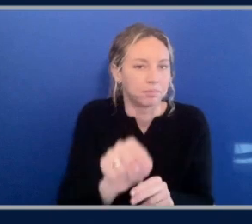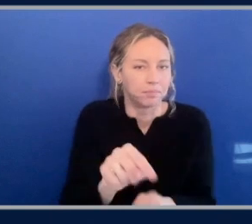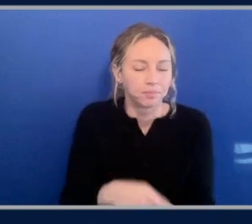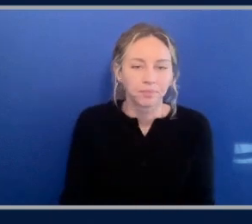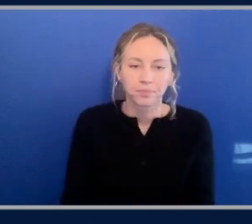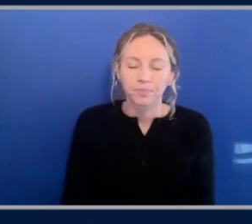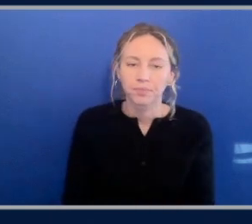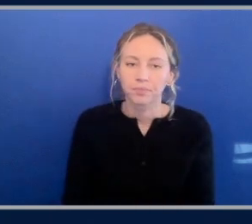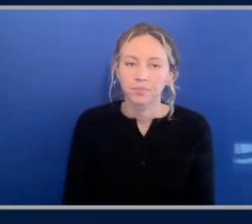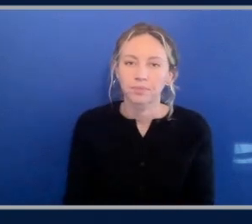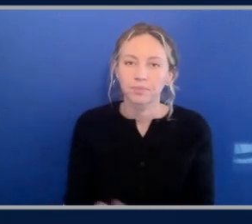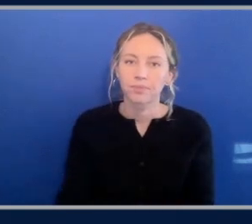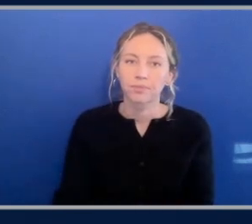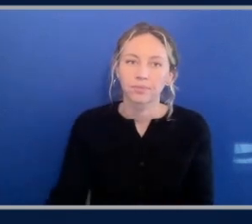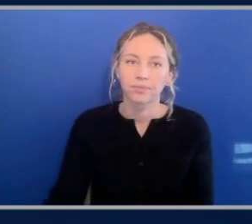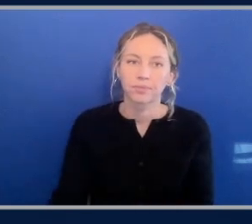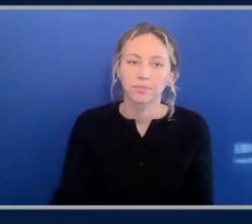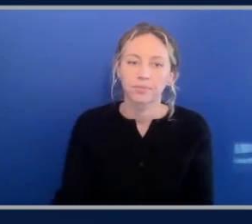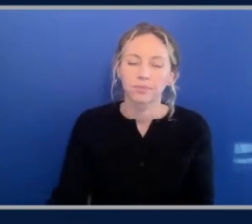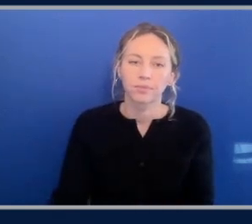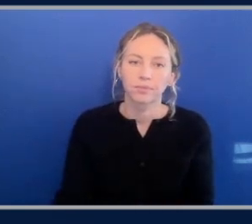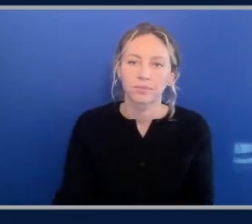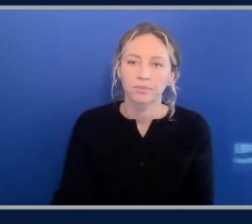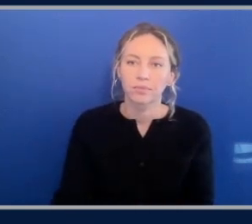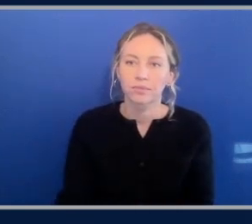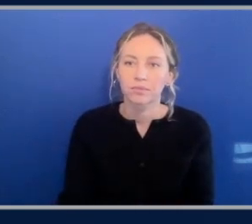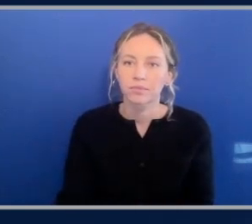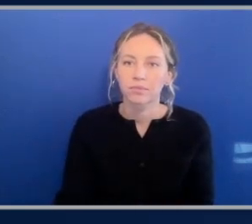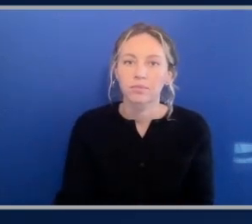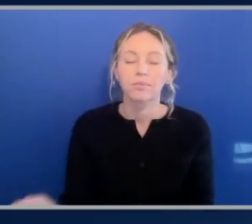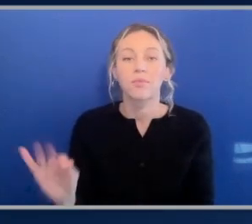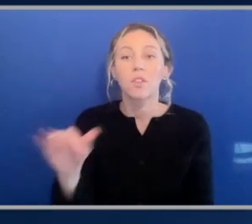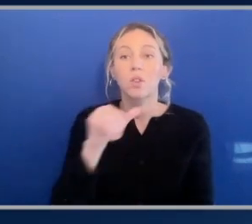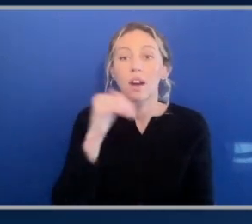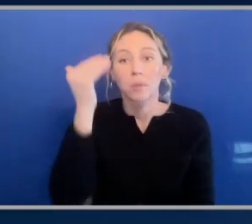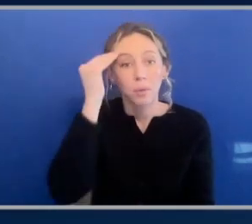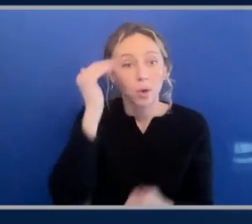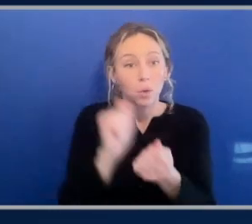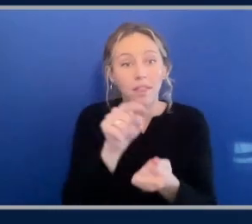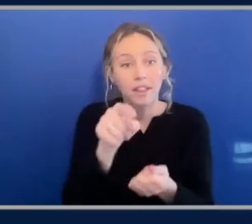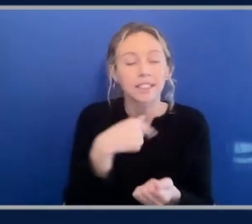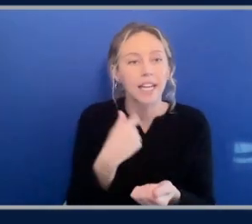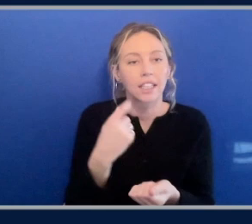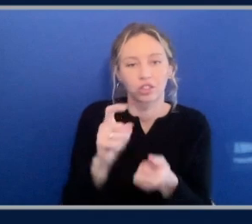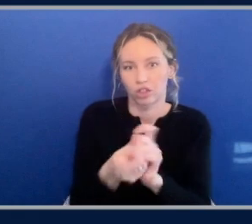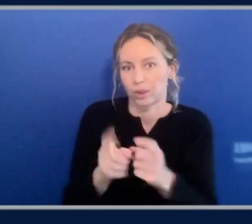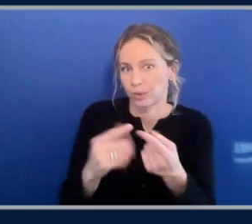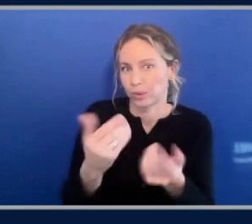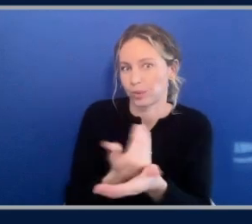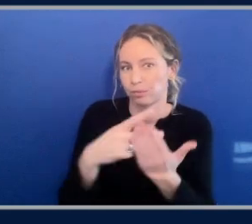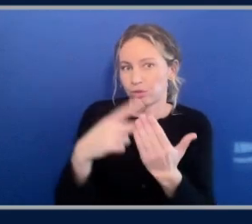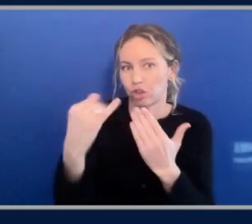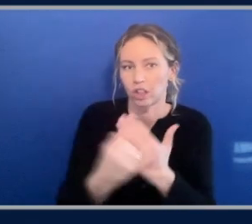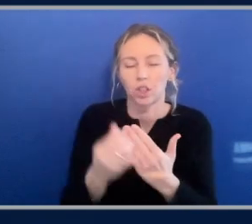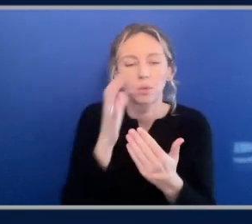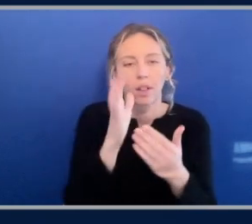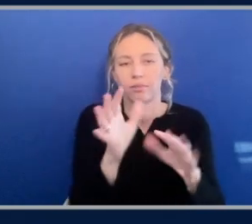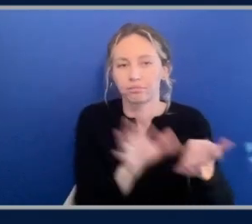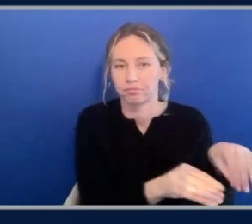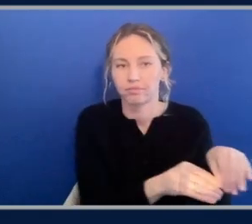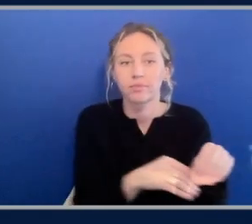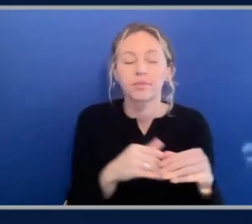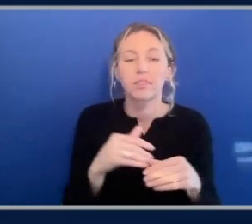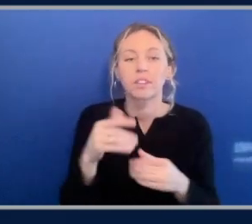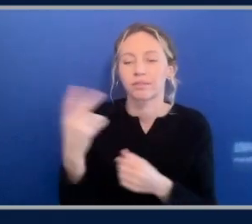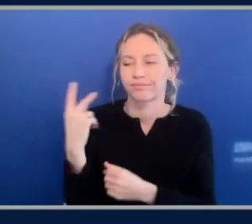are unacquainted with the terminal multiplexer TMUX, I just switched to a new project. We can actually close it out. So this is a project that Darko and